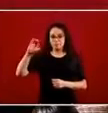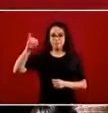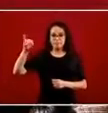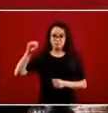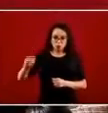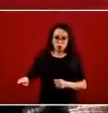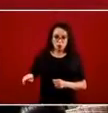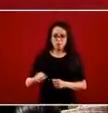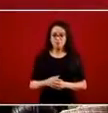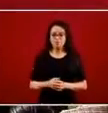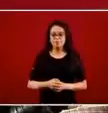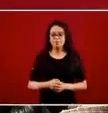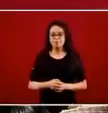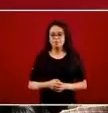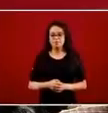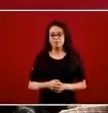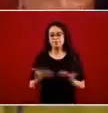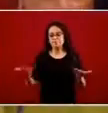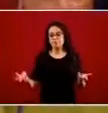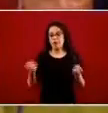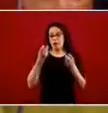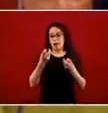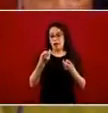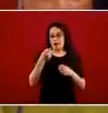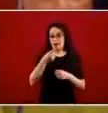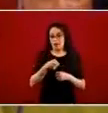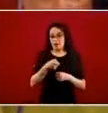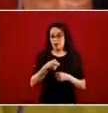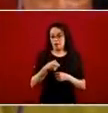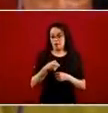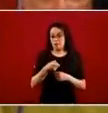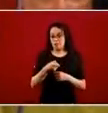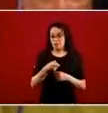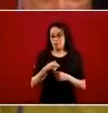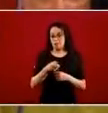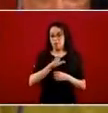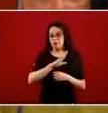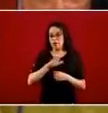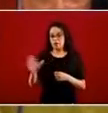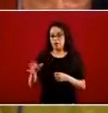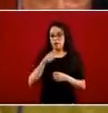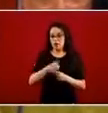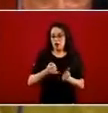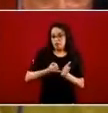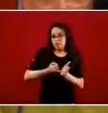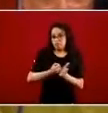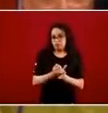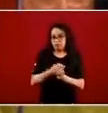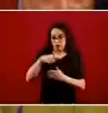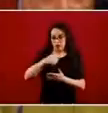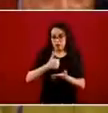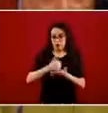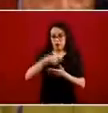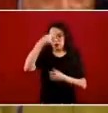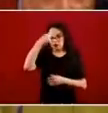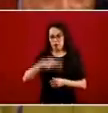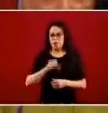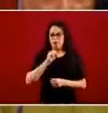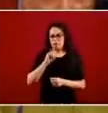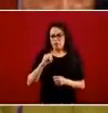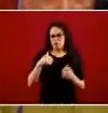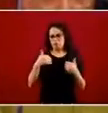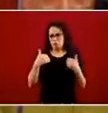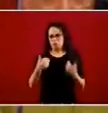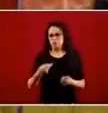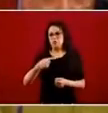Hello, I come from local media in Baja California. So this intervention is a measure that is being implemented